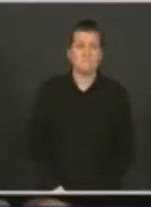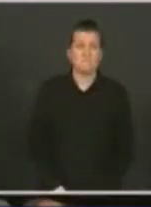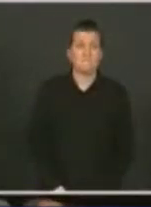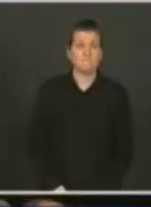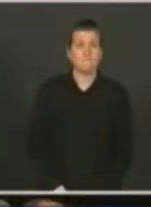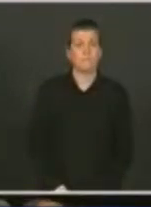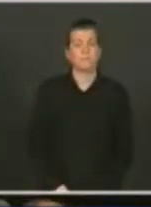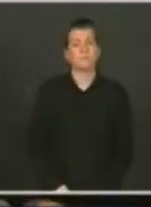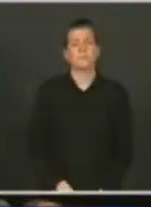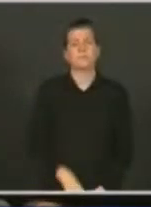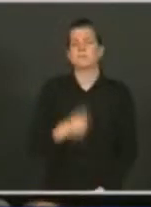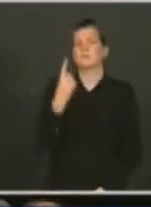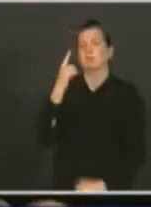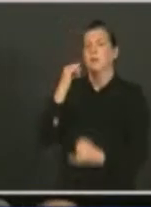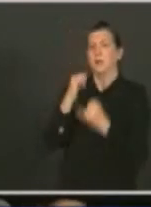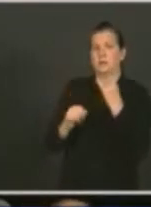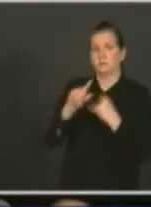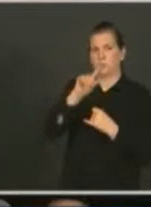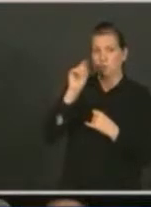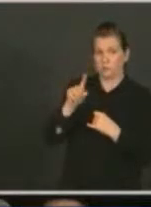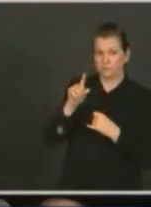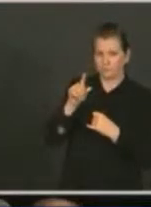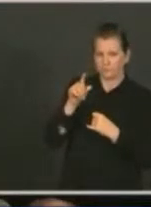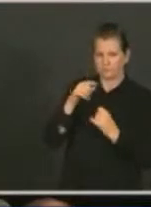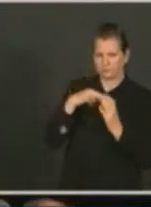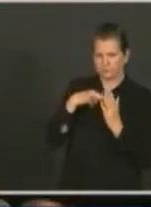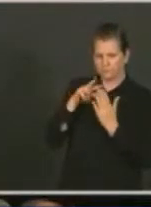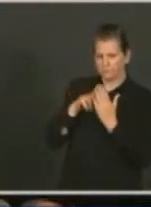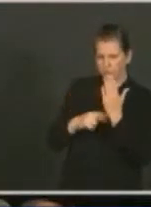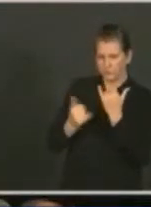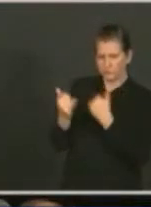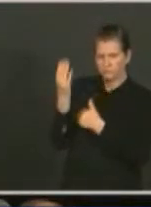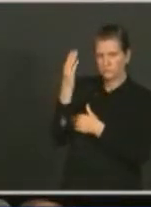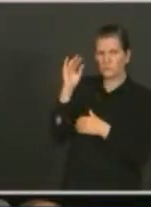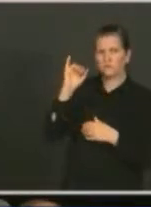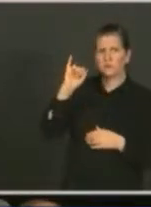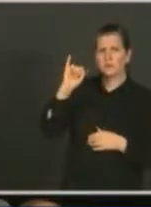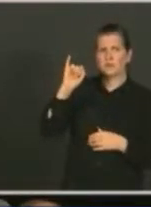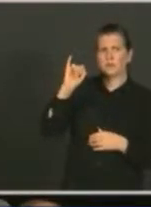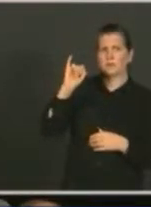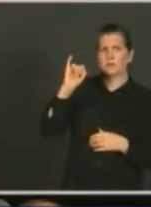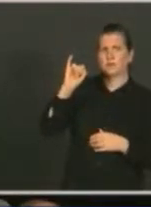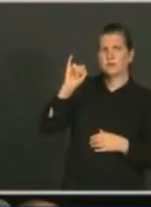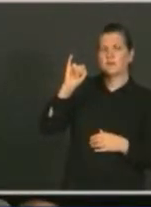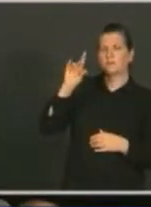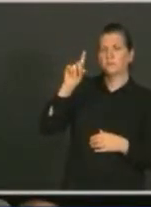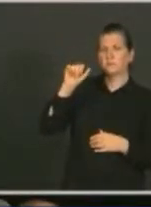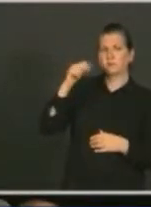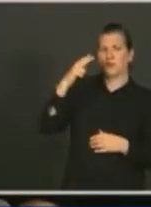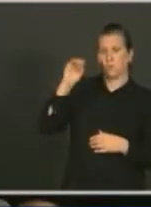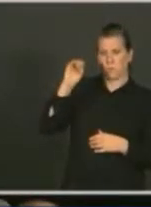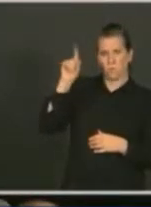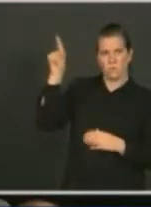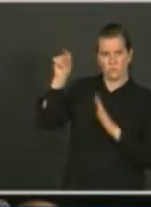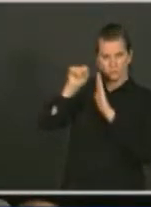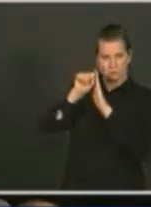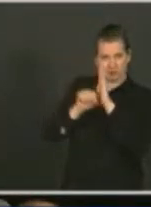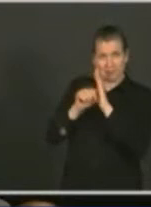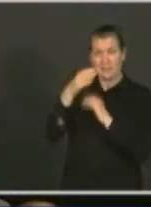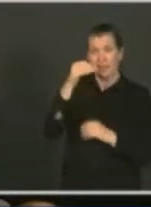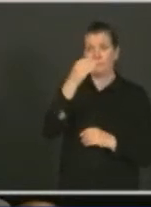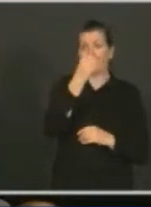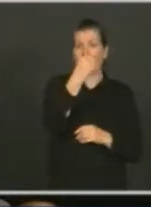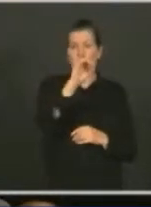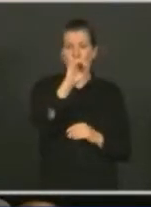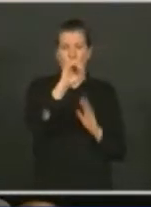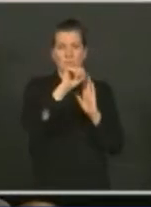motivated my question was that I read this morning that Idaho and Missouri are not at the point of deciding who gets a ventilator, who